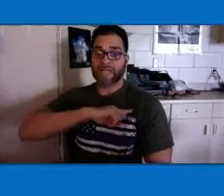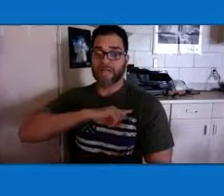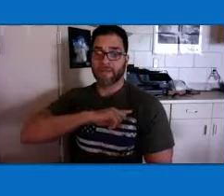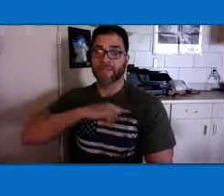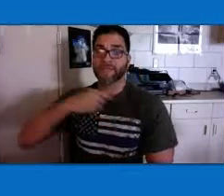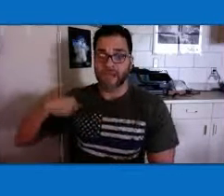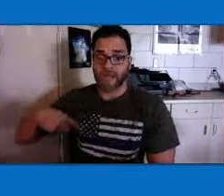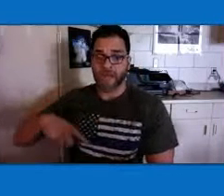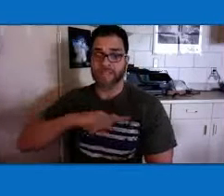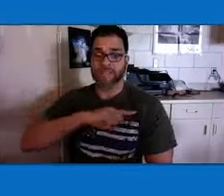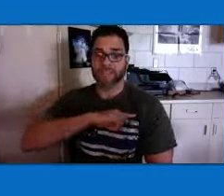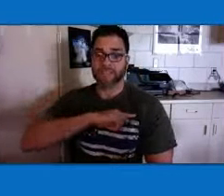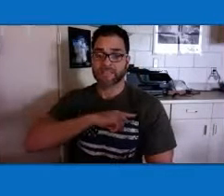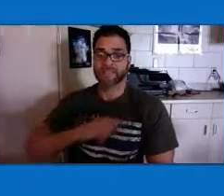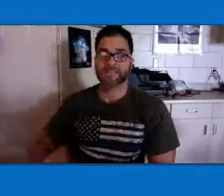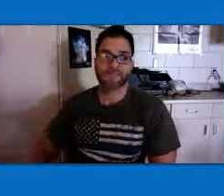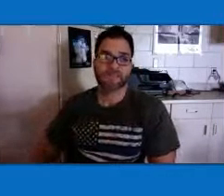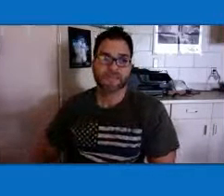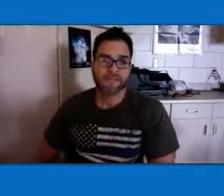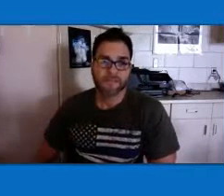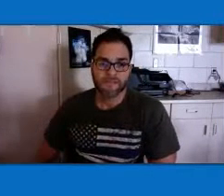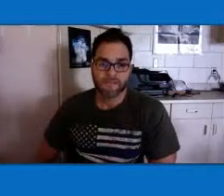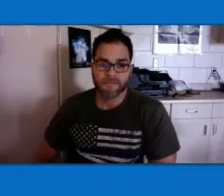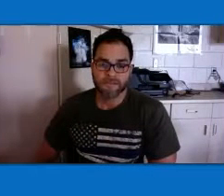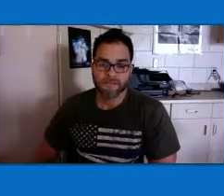We. Us.